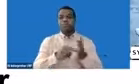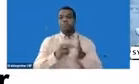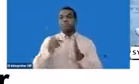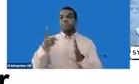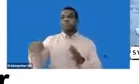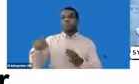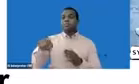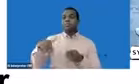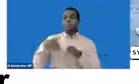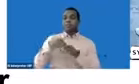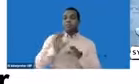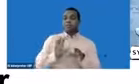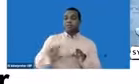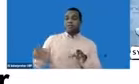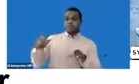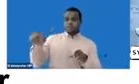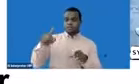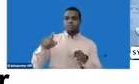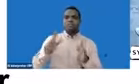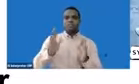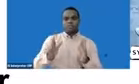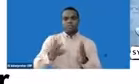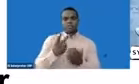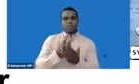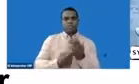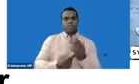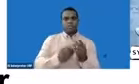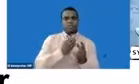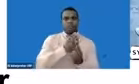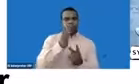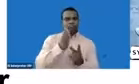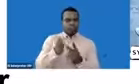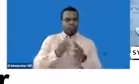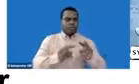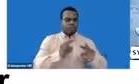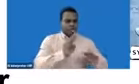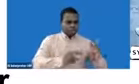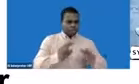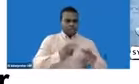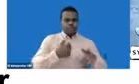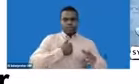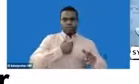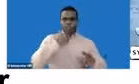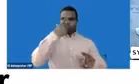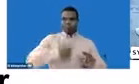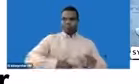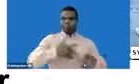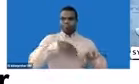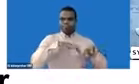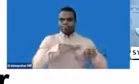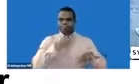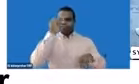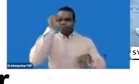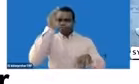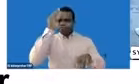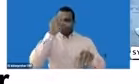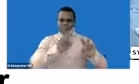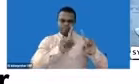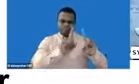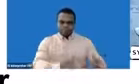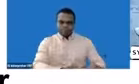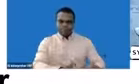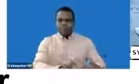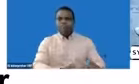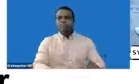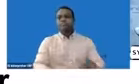member states who are doing the simplified methodology with people with disabilities. So there are all sorts of different ways of doing this, and